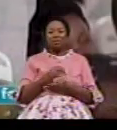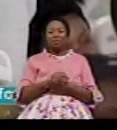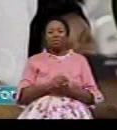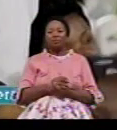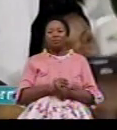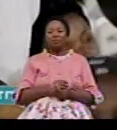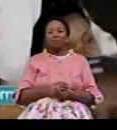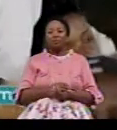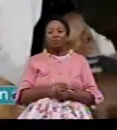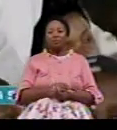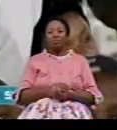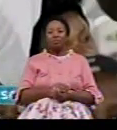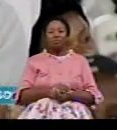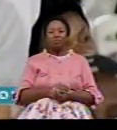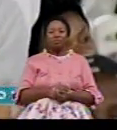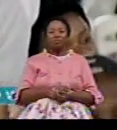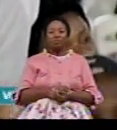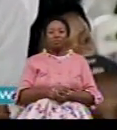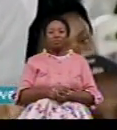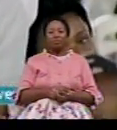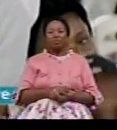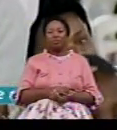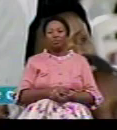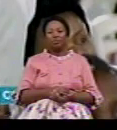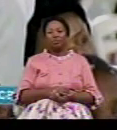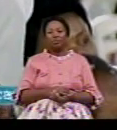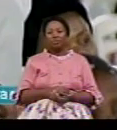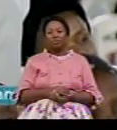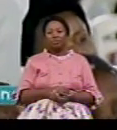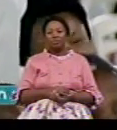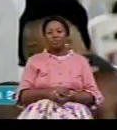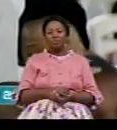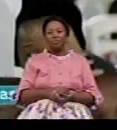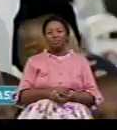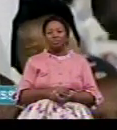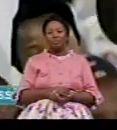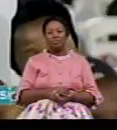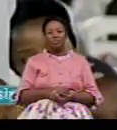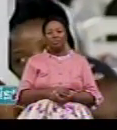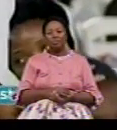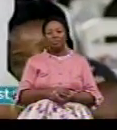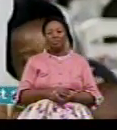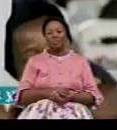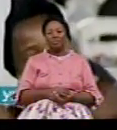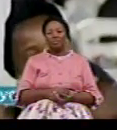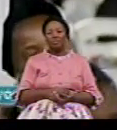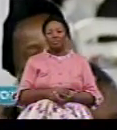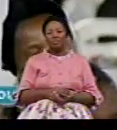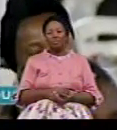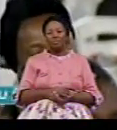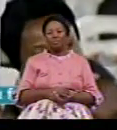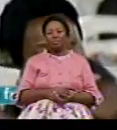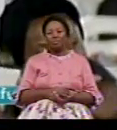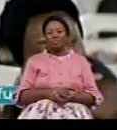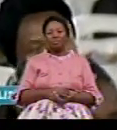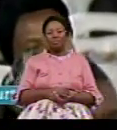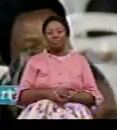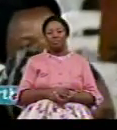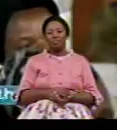Oh Lord, over my problem, let Jesus be glorified. Over my